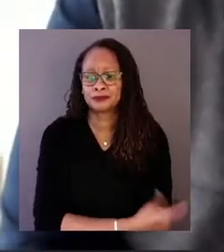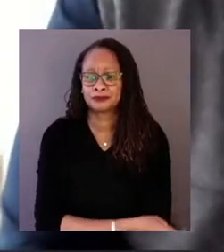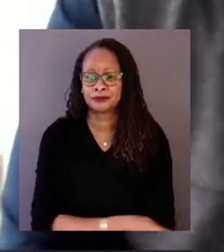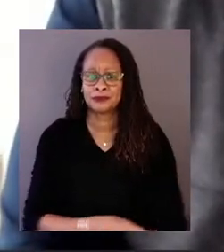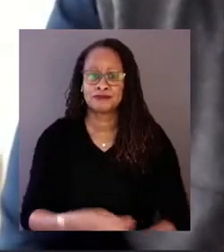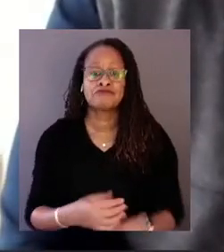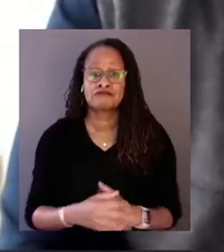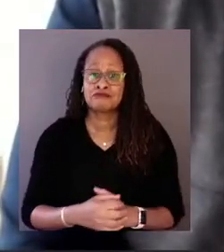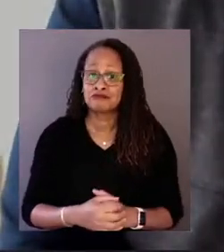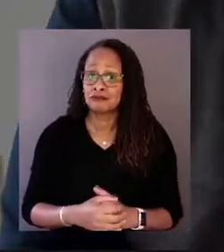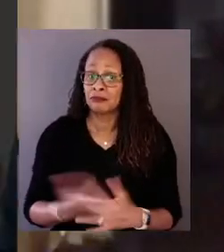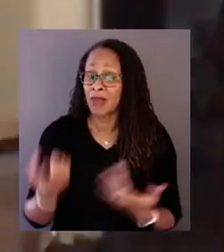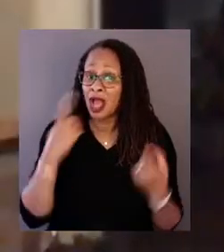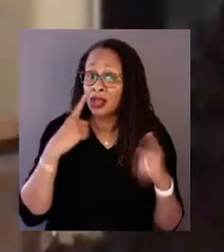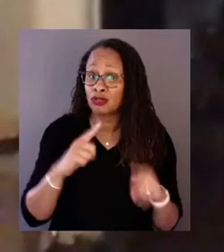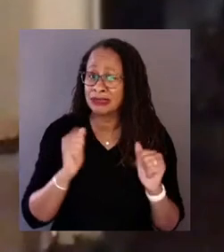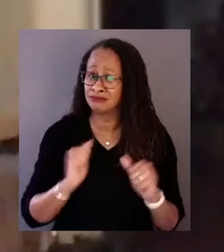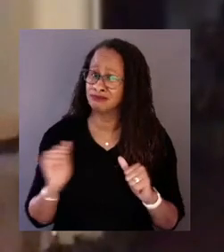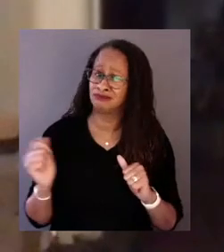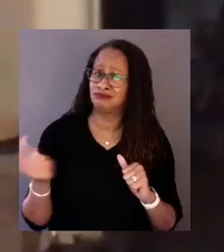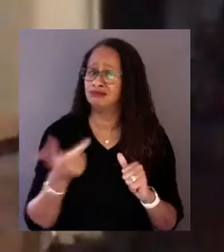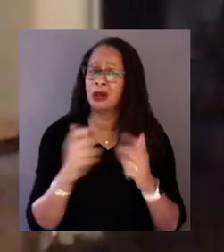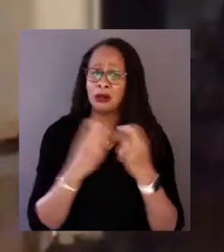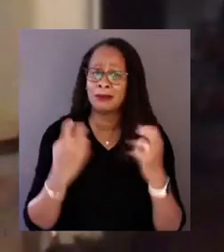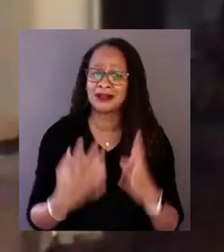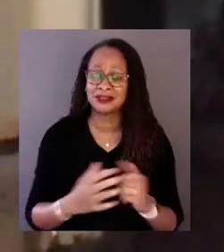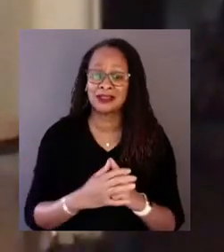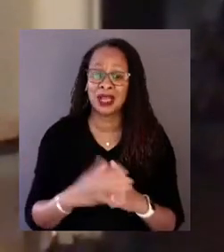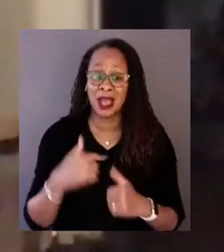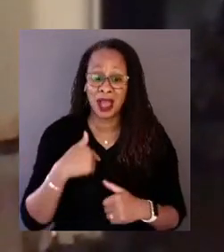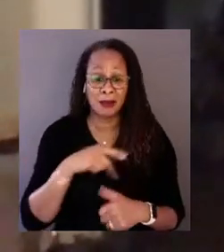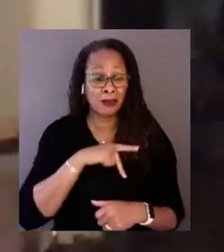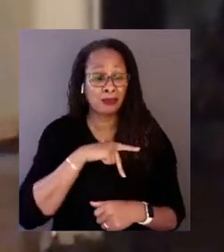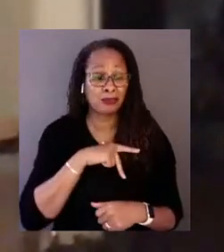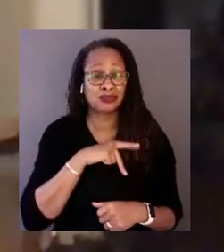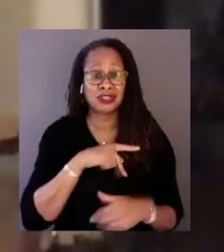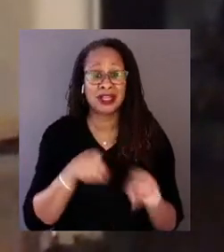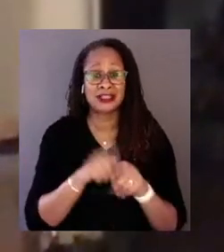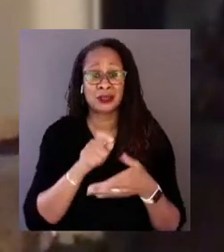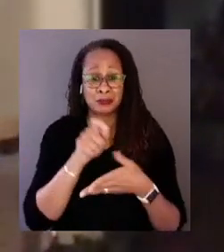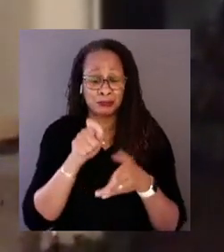To me personally, as someone that writes about film and as a freelancer,